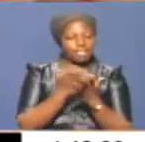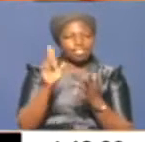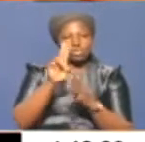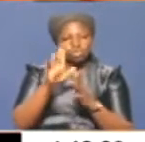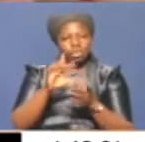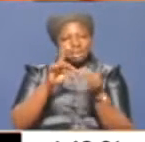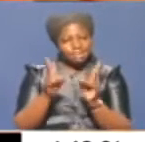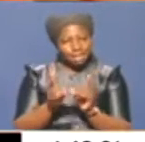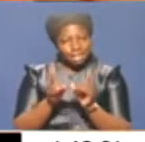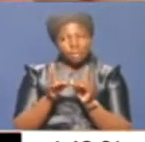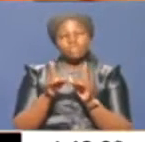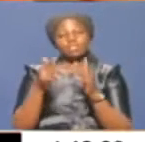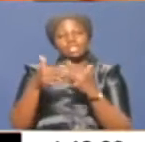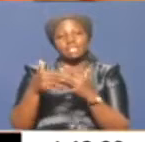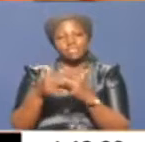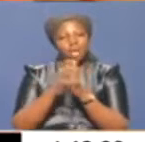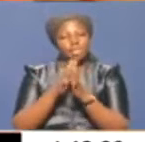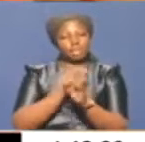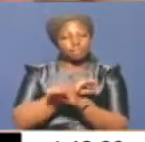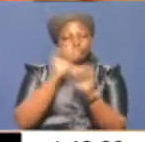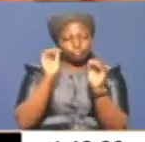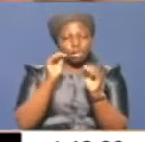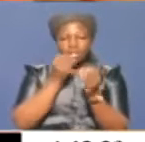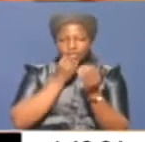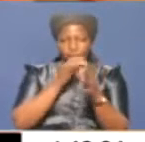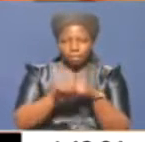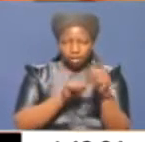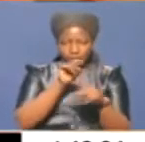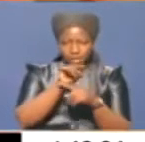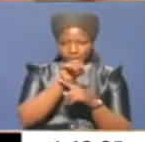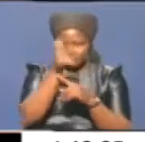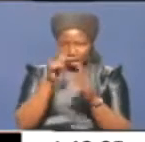this downtime. Details of this and other stories from across the globe.